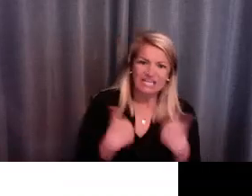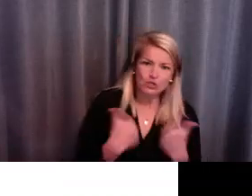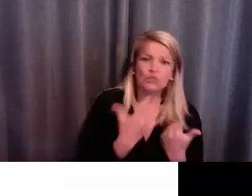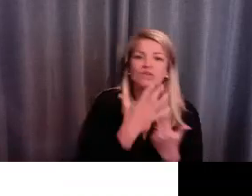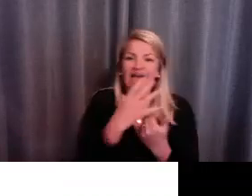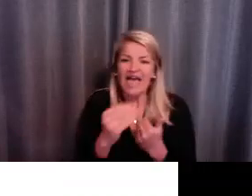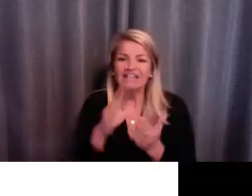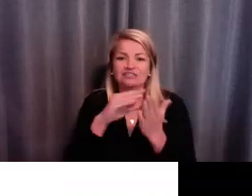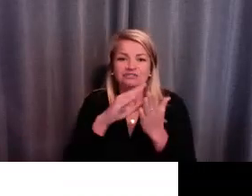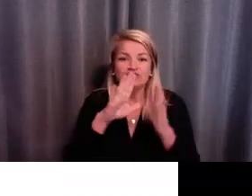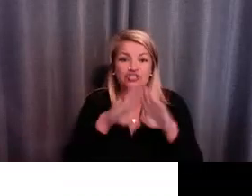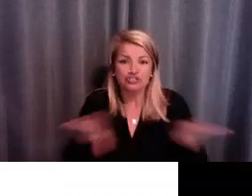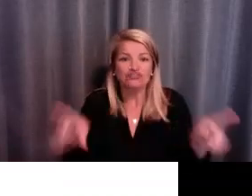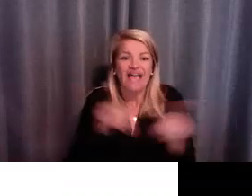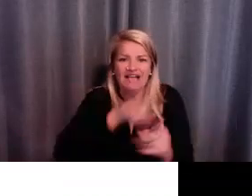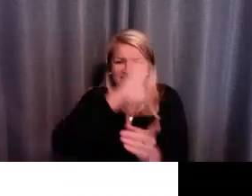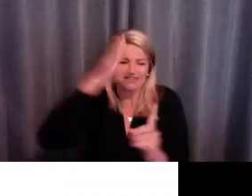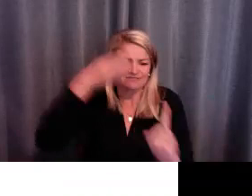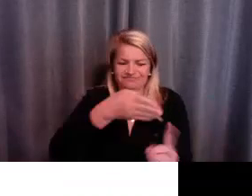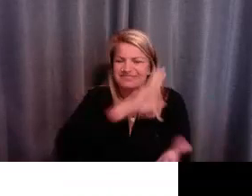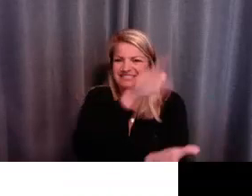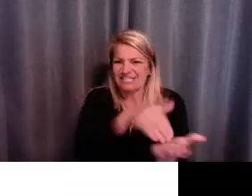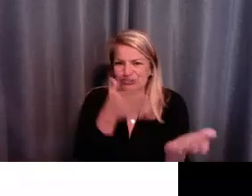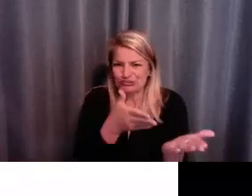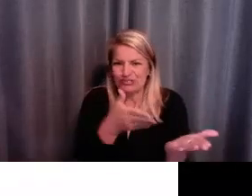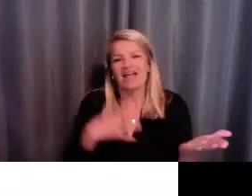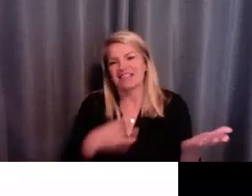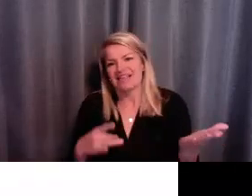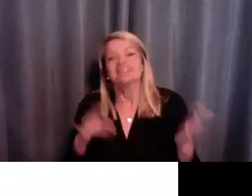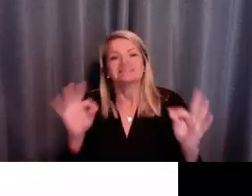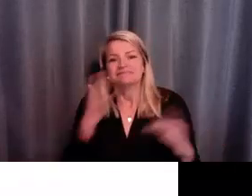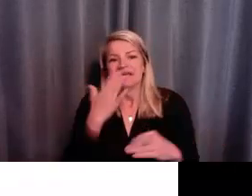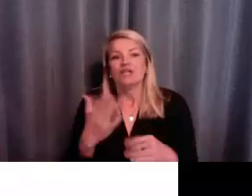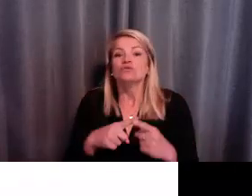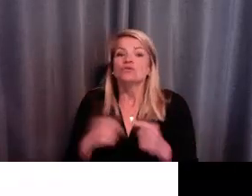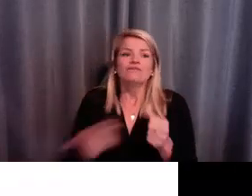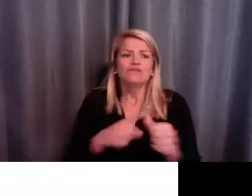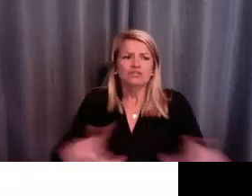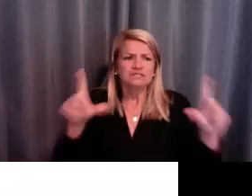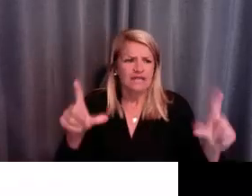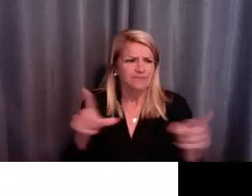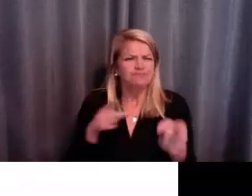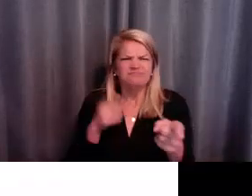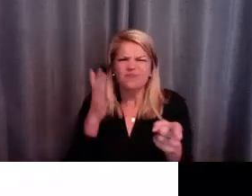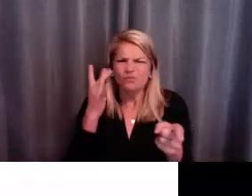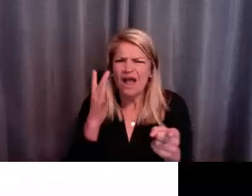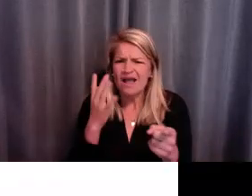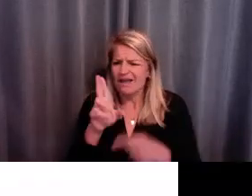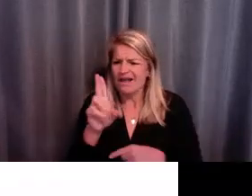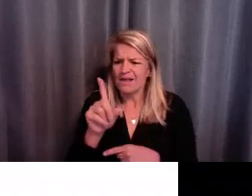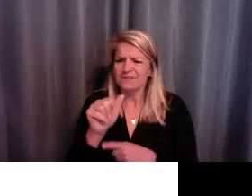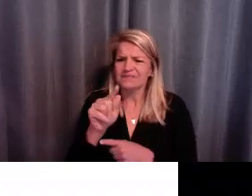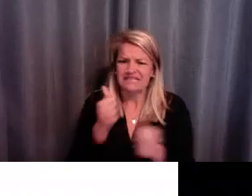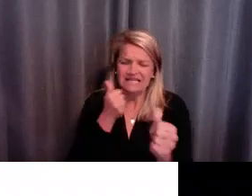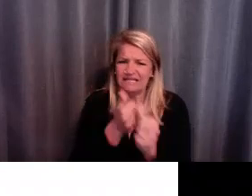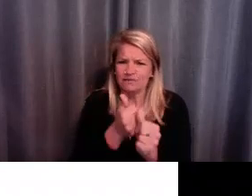center. Well, the first slide, I'm going to explain very briefly why are we updating the minimum